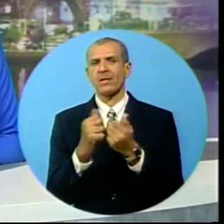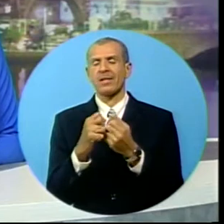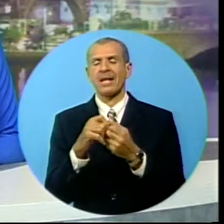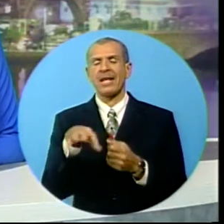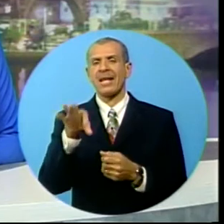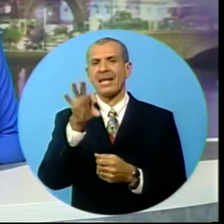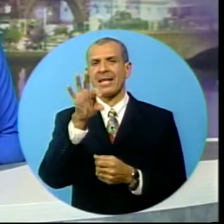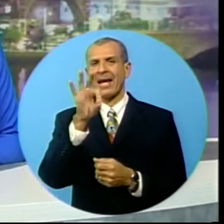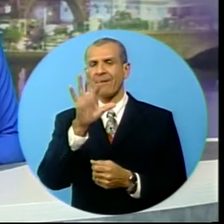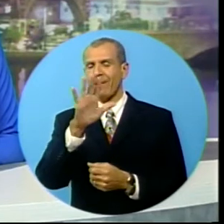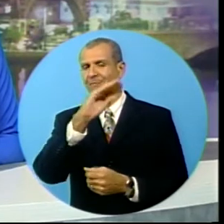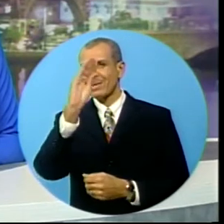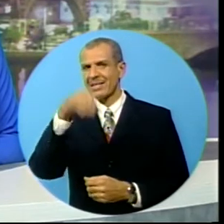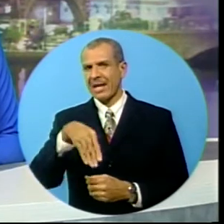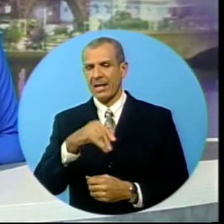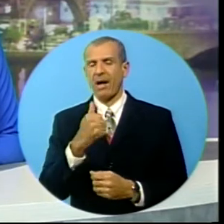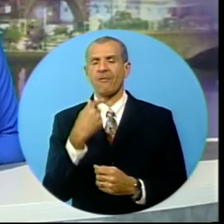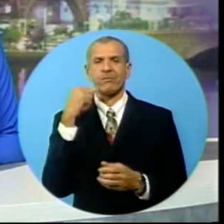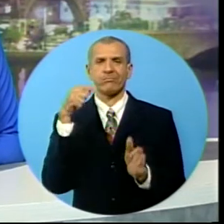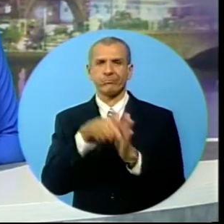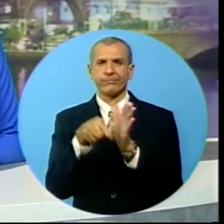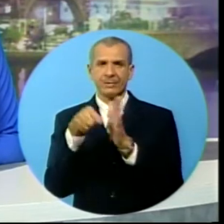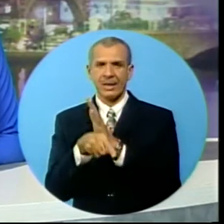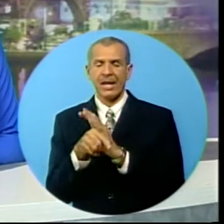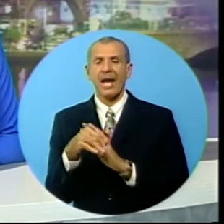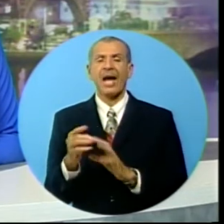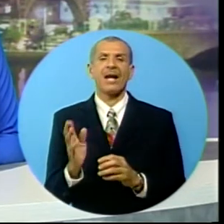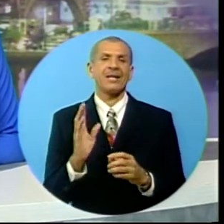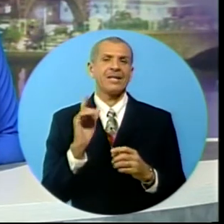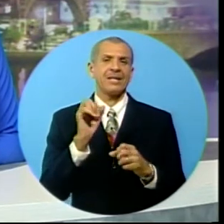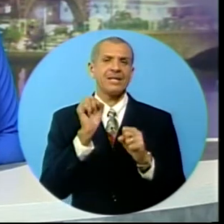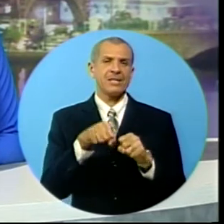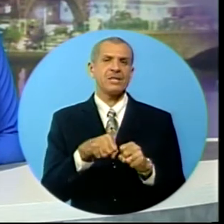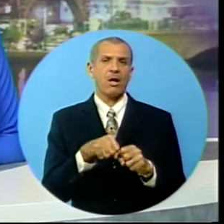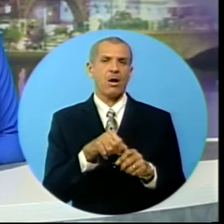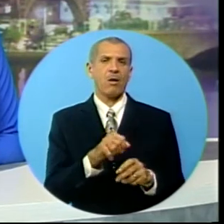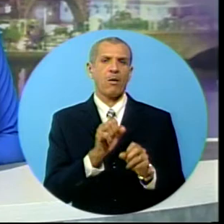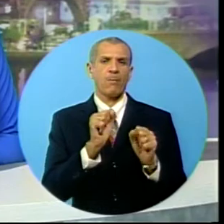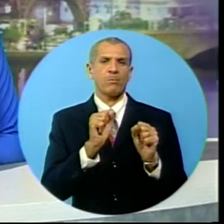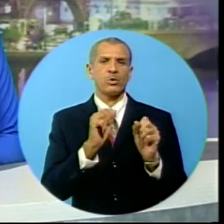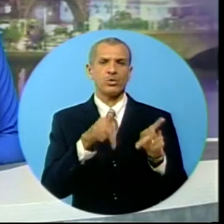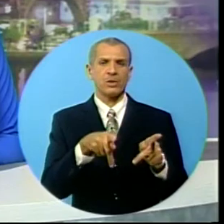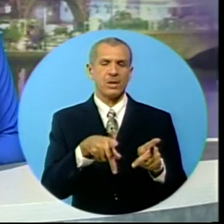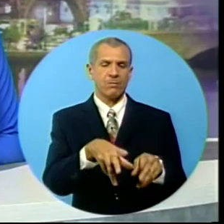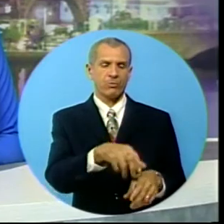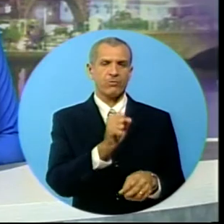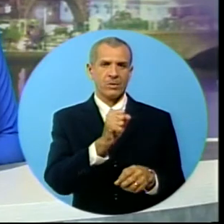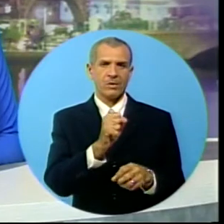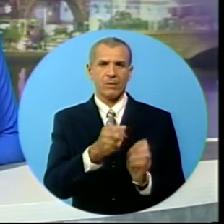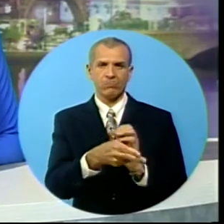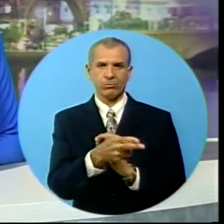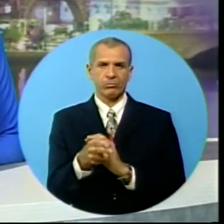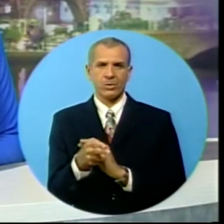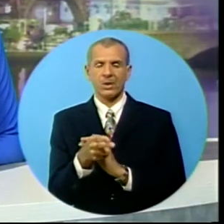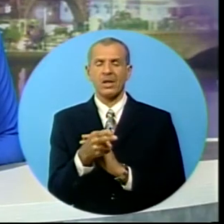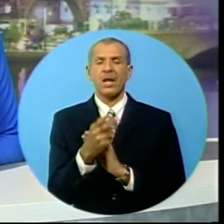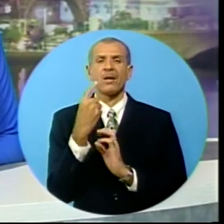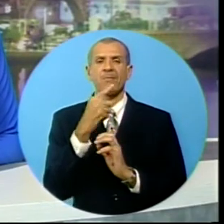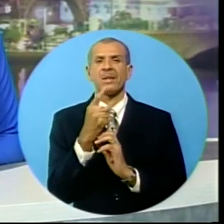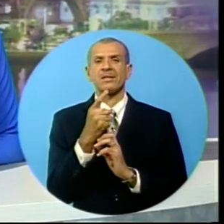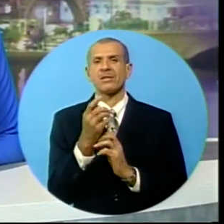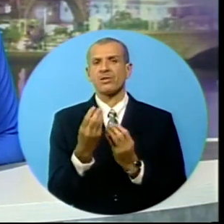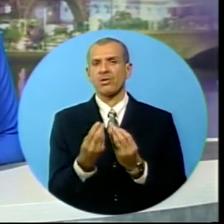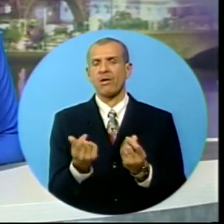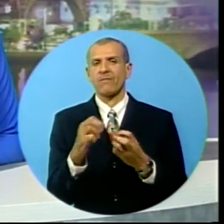murders. Ms. Ramsey says the easy access to firearms is a cause for concern, and she wants proactive measures taken to arrest the